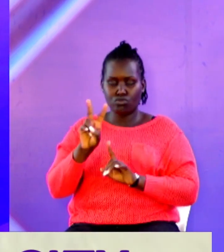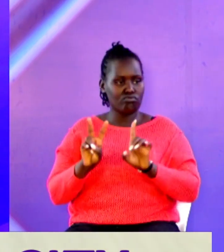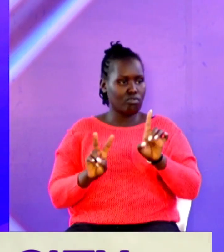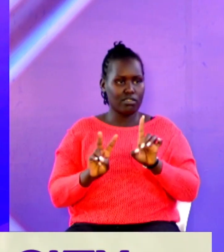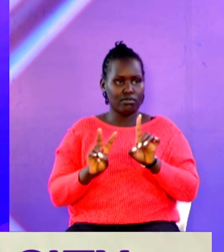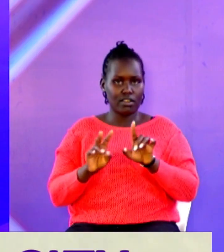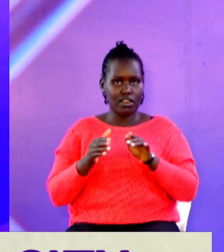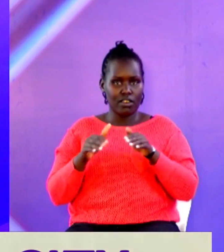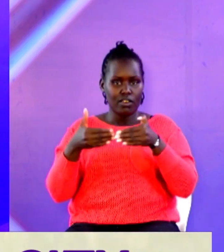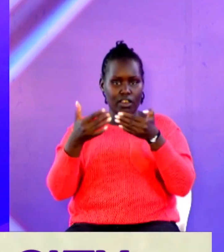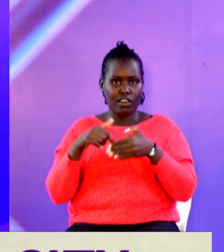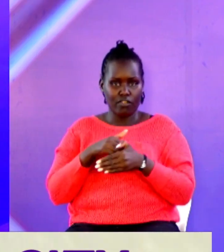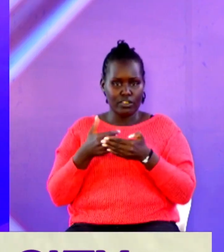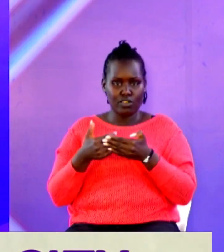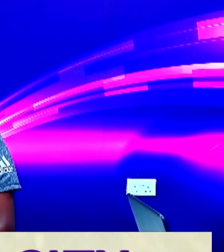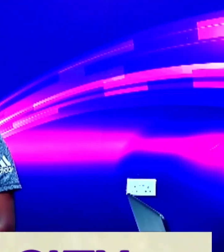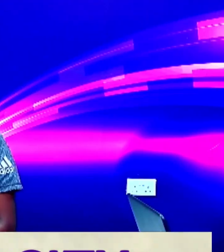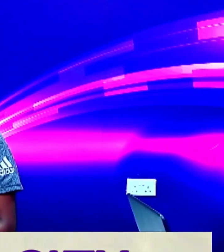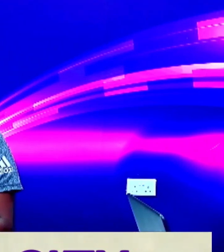as a guest.